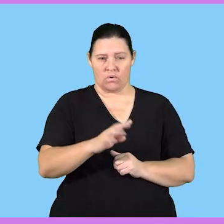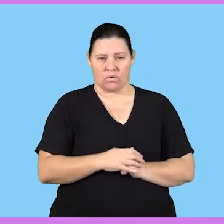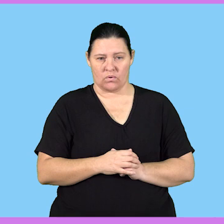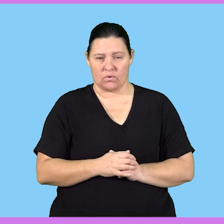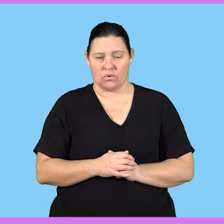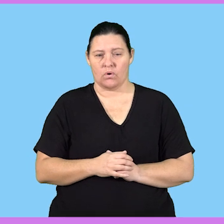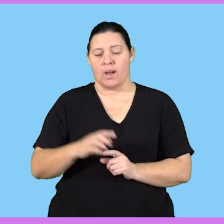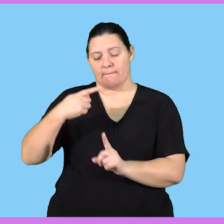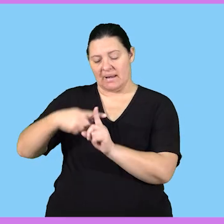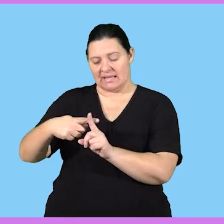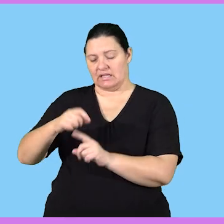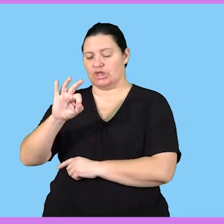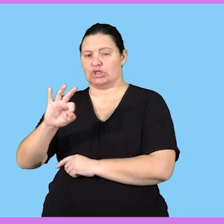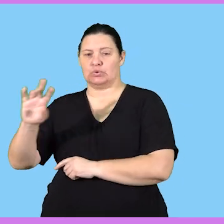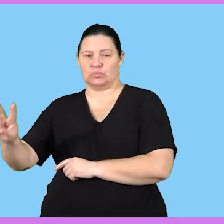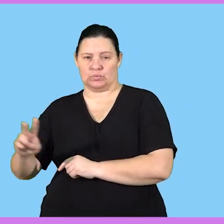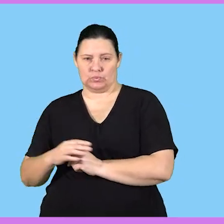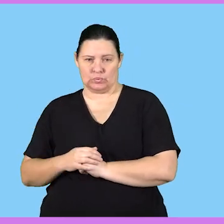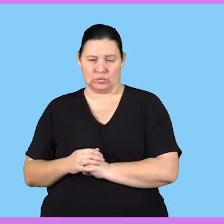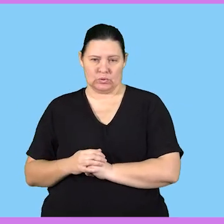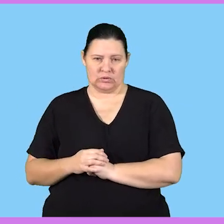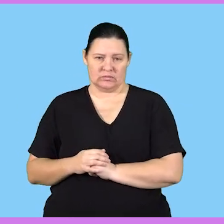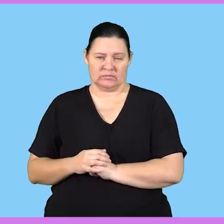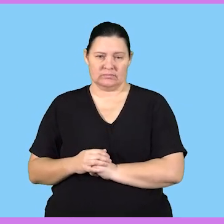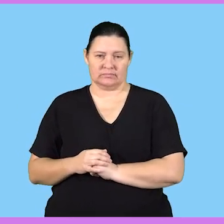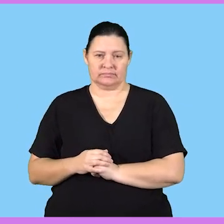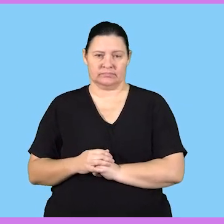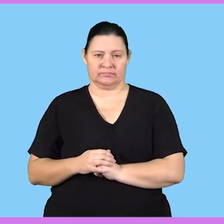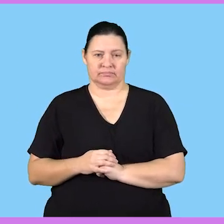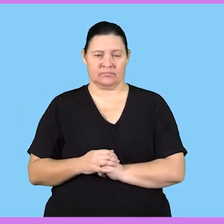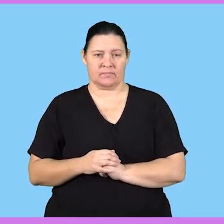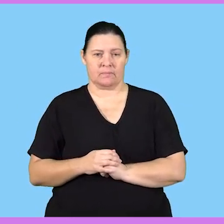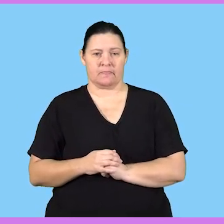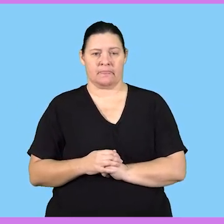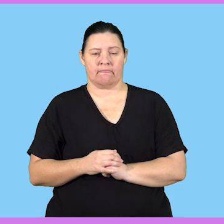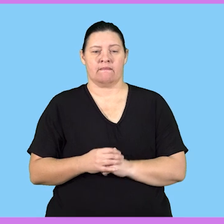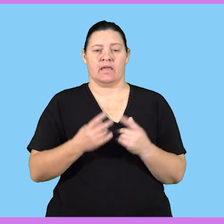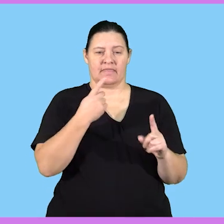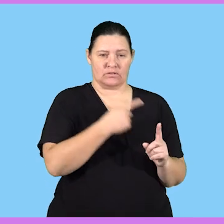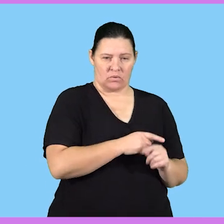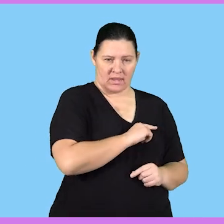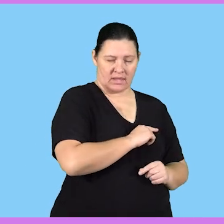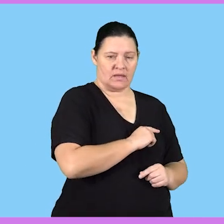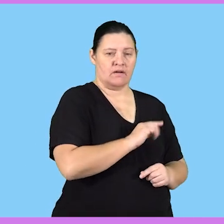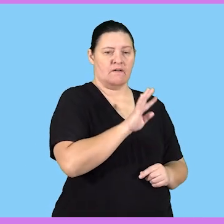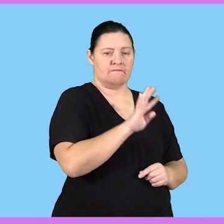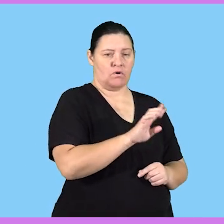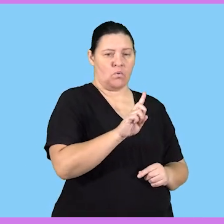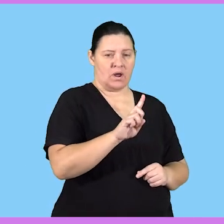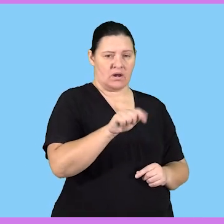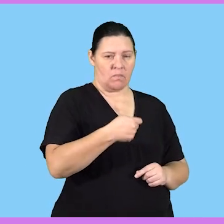41,4. Right, and then I'm going to add this 41,4 to my 32. So therefore,